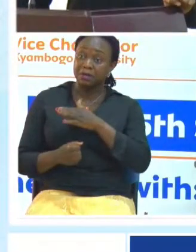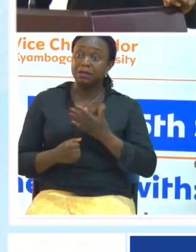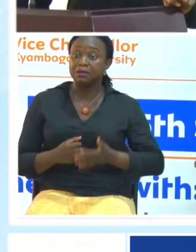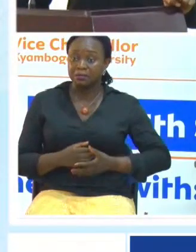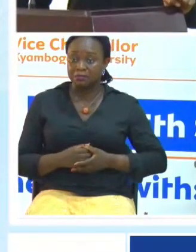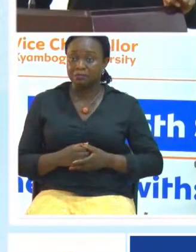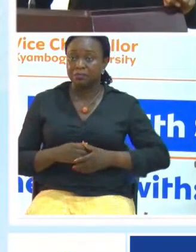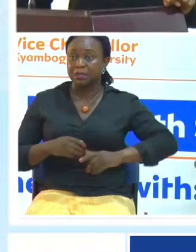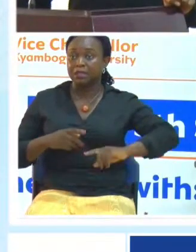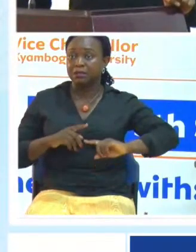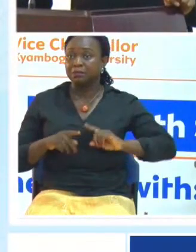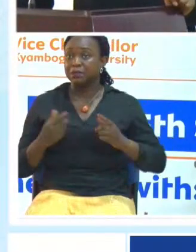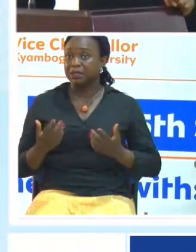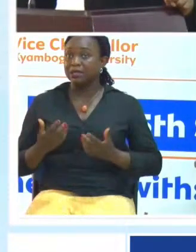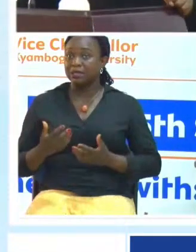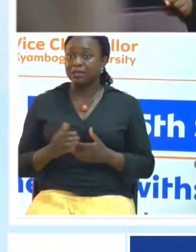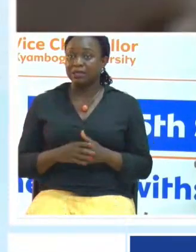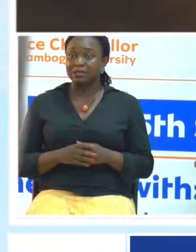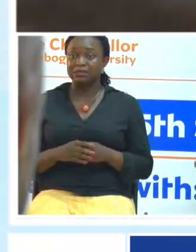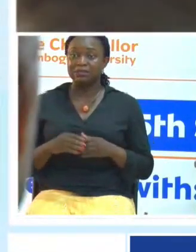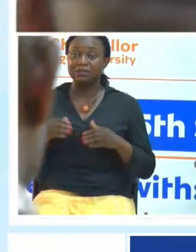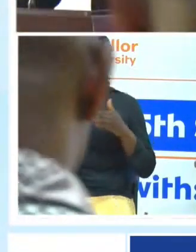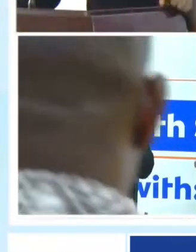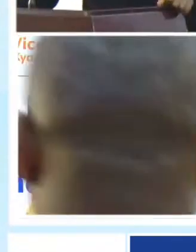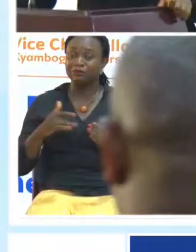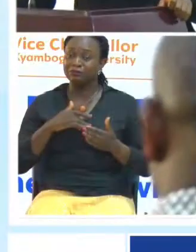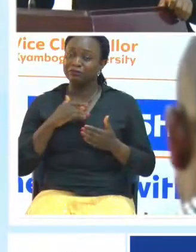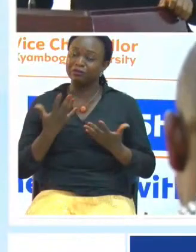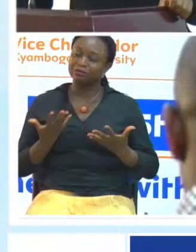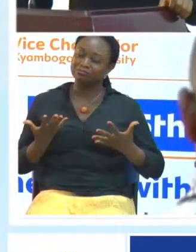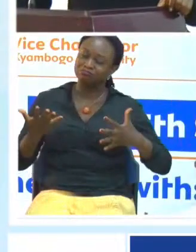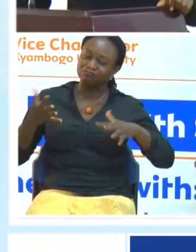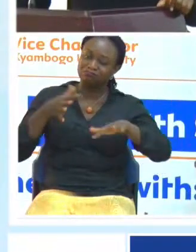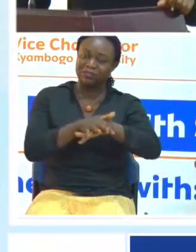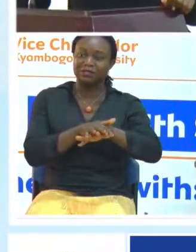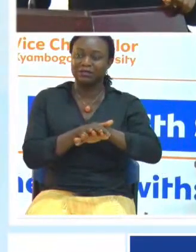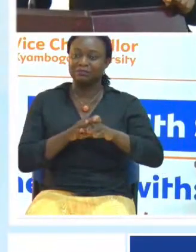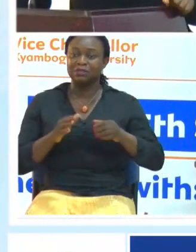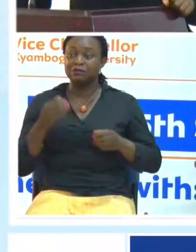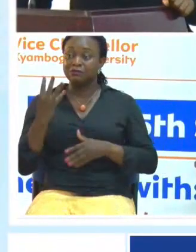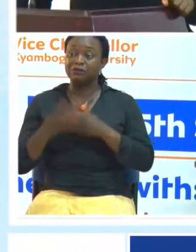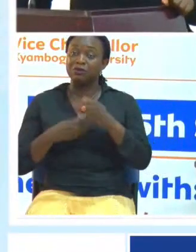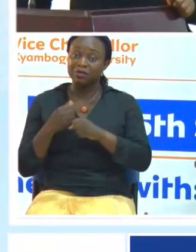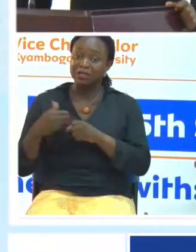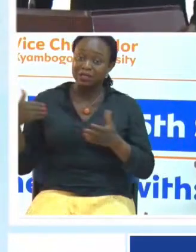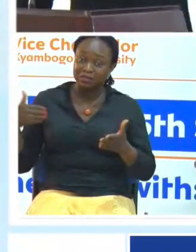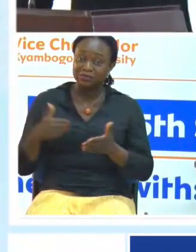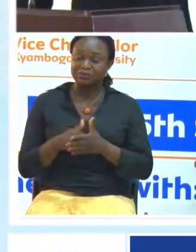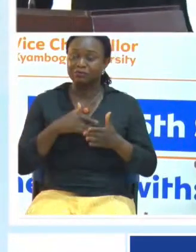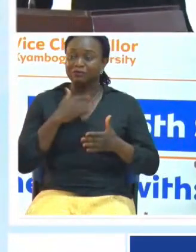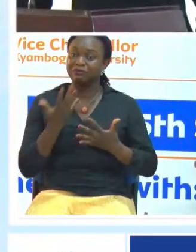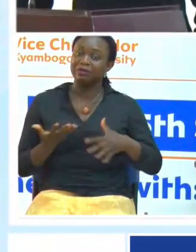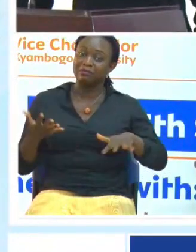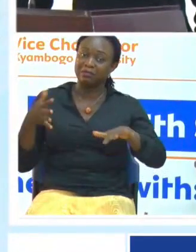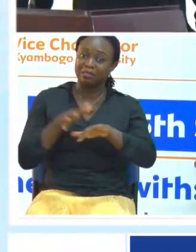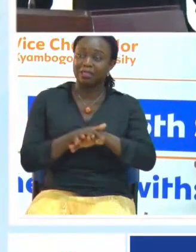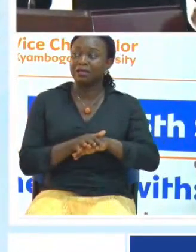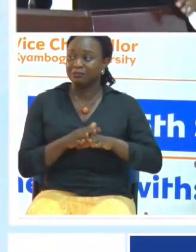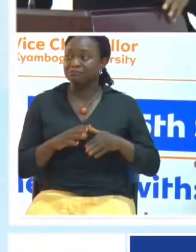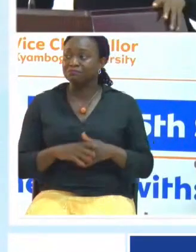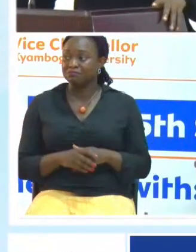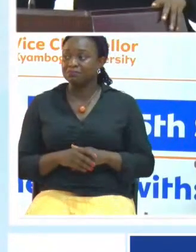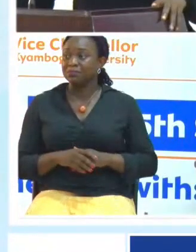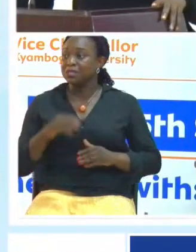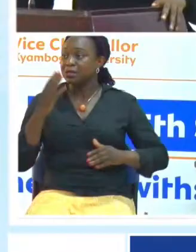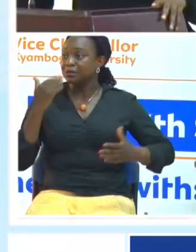say I have been fully integrated. For the 4 years I've been here, I've enjoyed it fully because